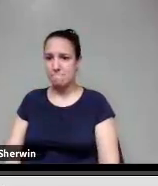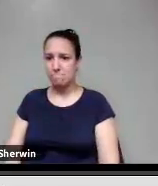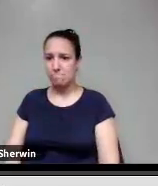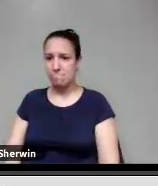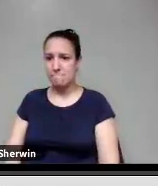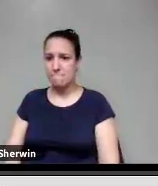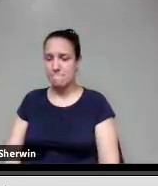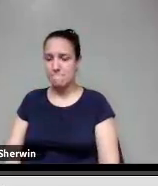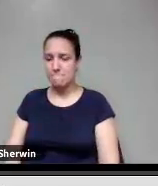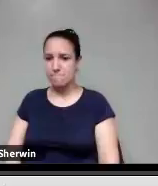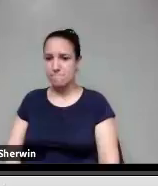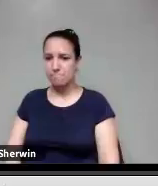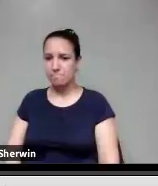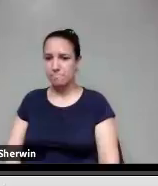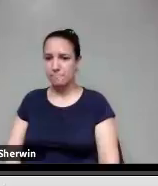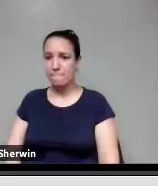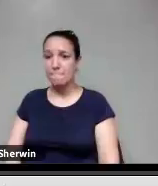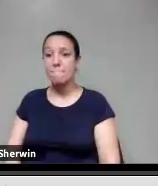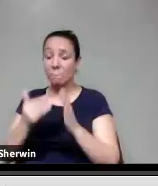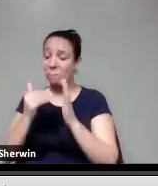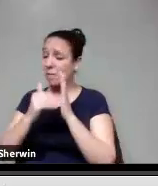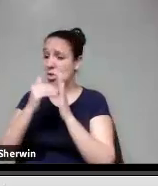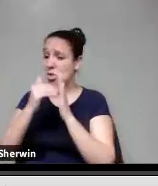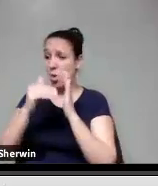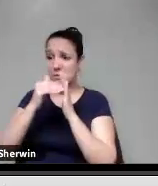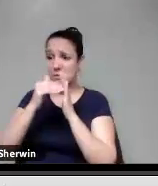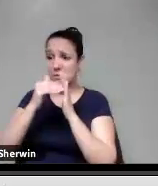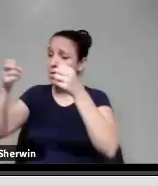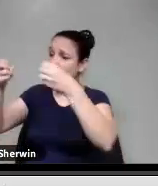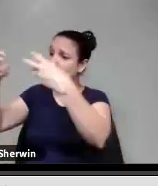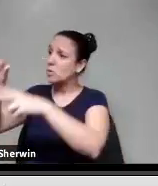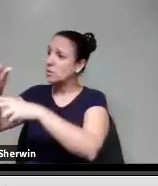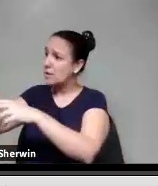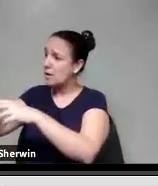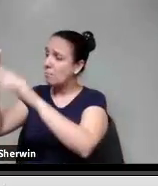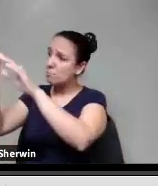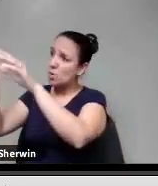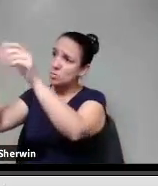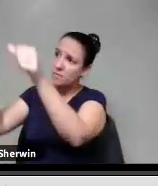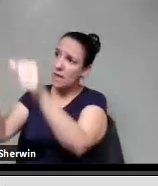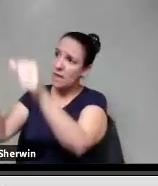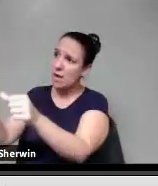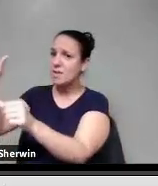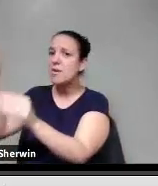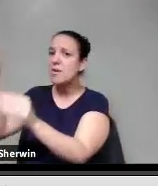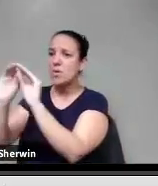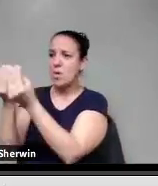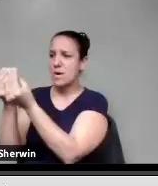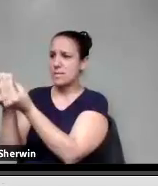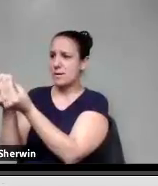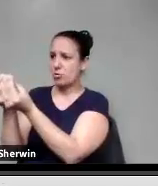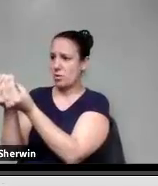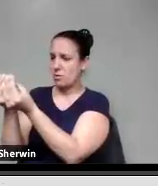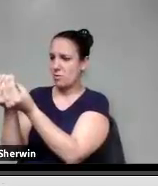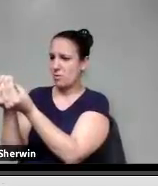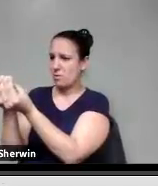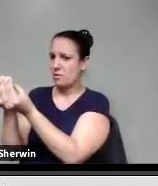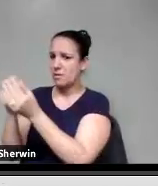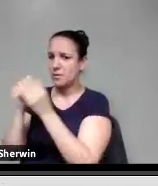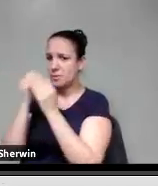participated in this activity to try to get more information? Alyssa said Friends of the Library, absolutely. Local library